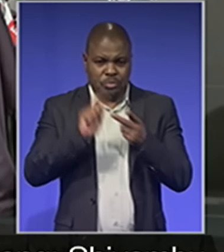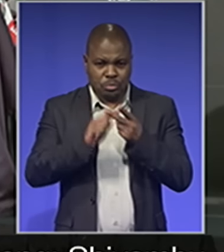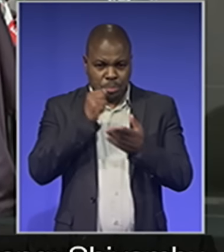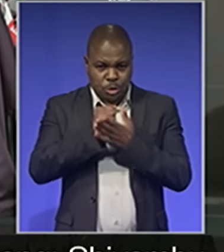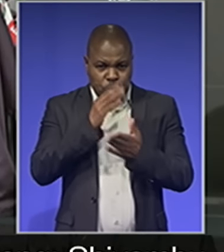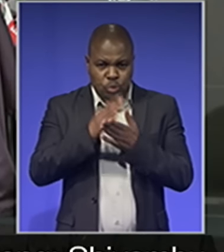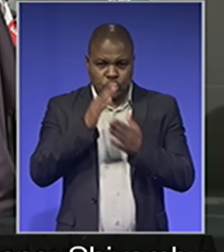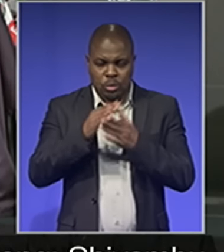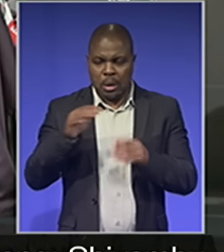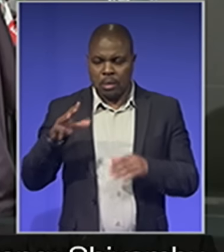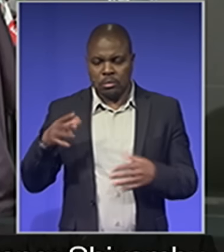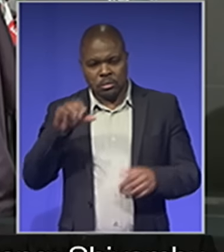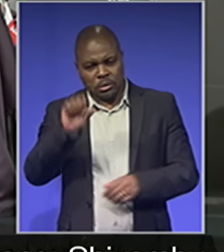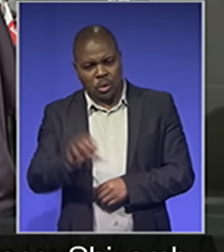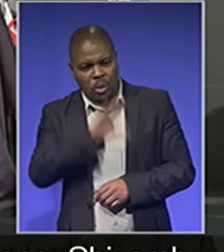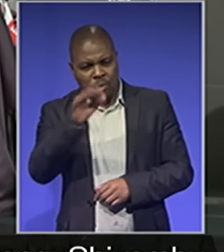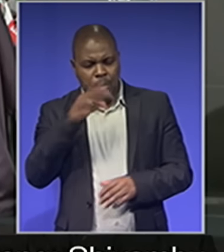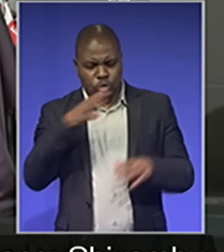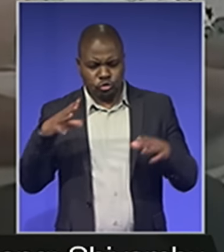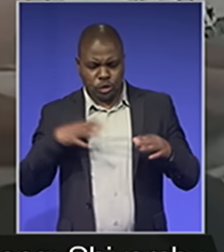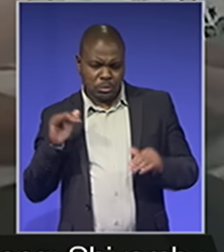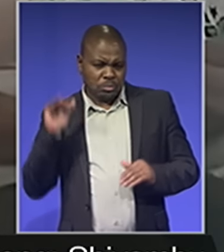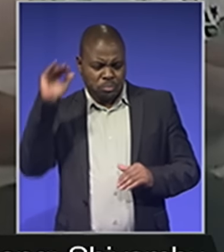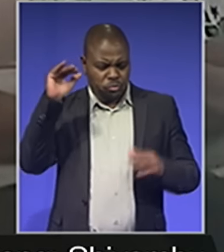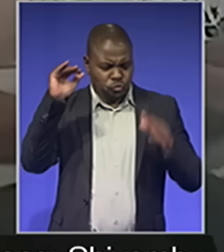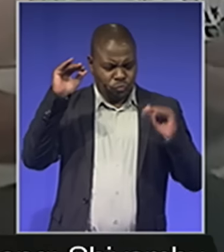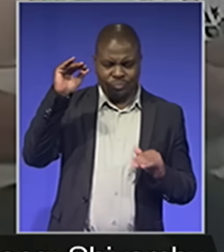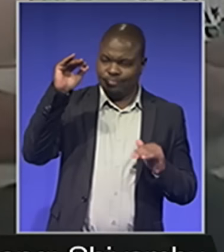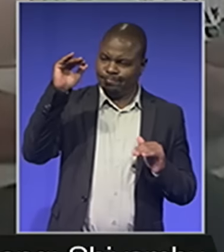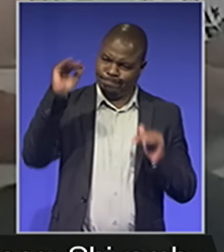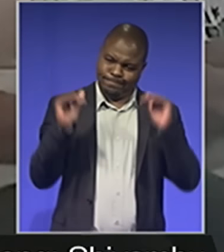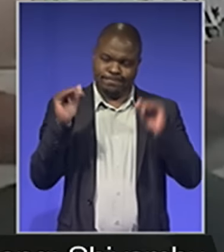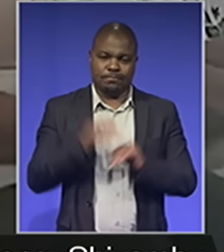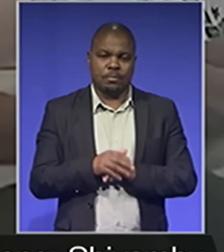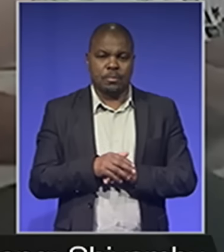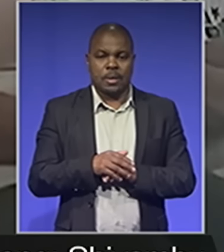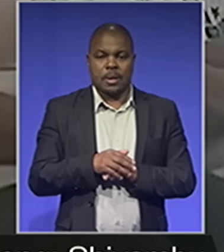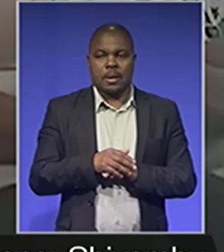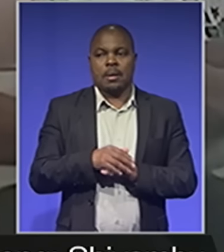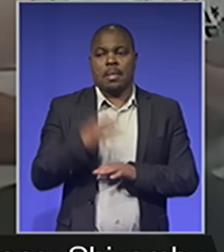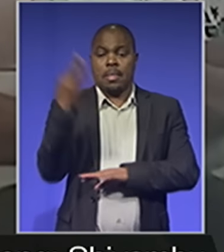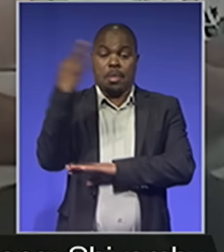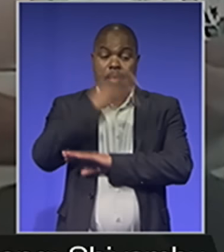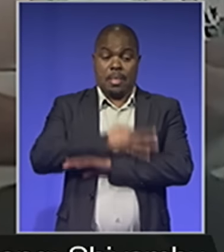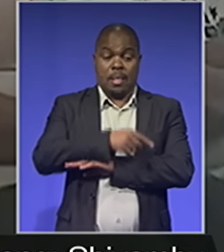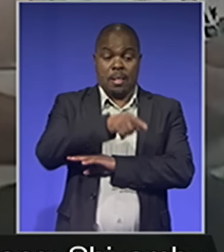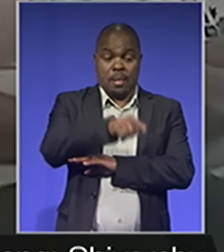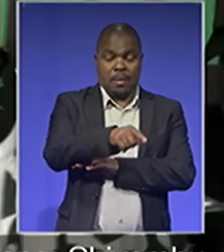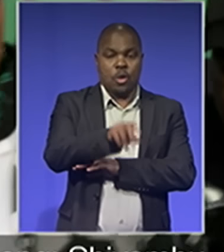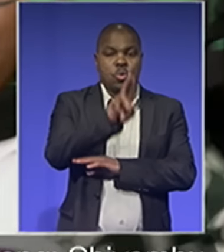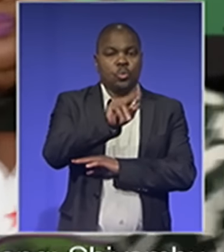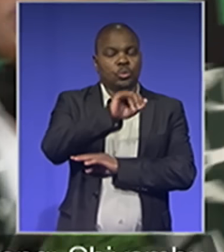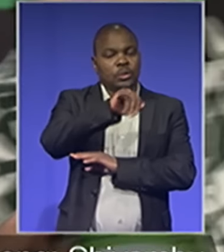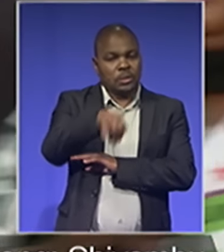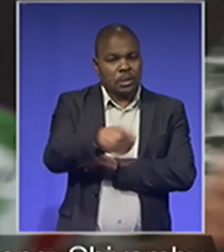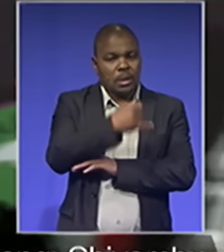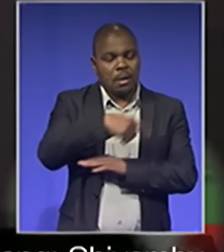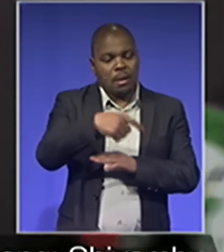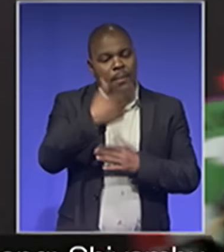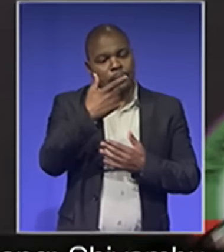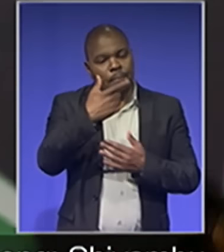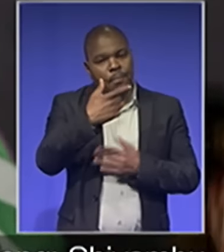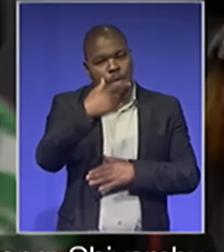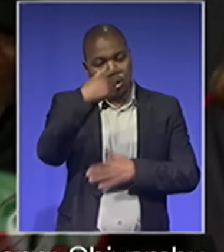tlhoka tekatekano mo Afrika Borwa. Pele ga kopano kgolo ya malatsi a le mararo e tshwarelwang mo campuseng ya UJ ya Soweto ka la